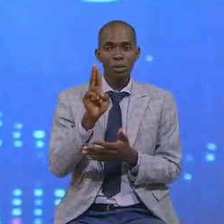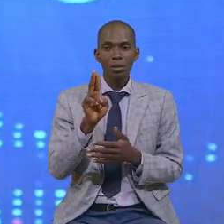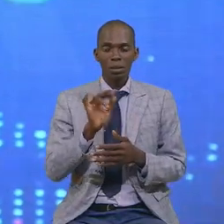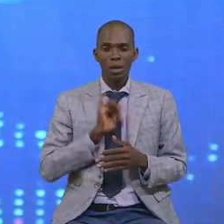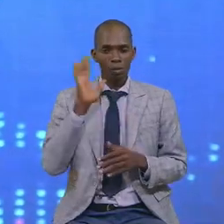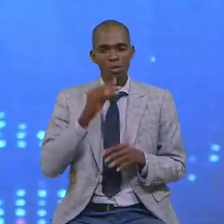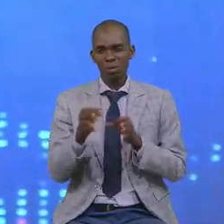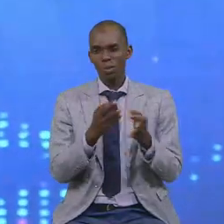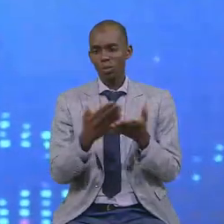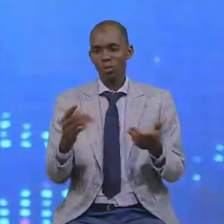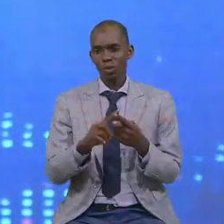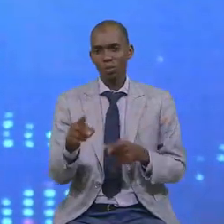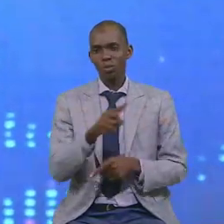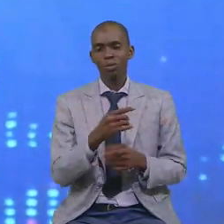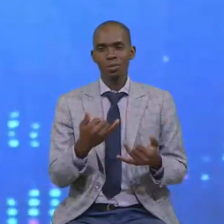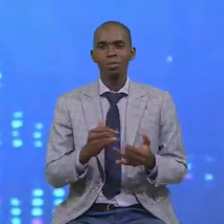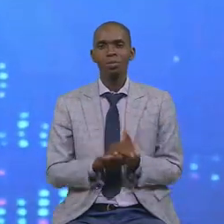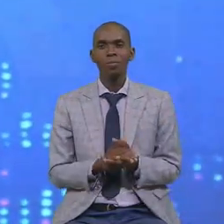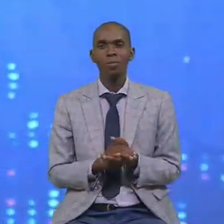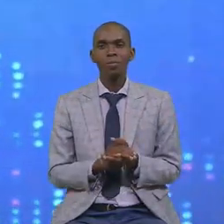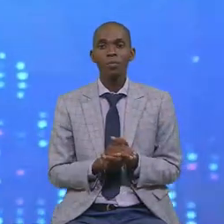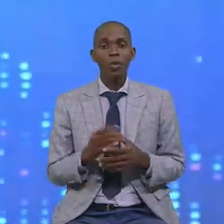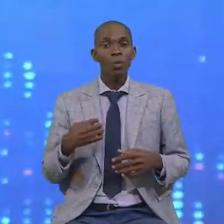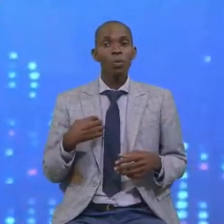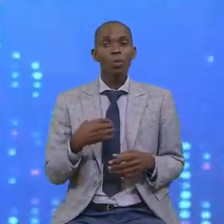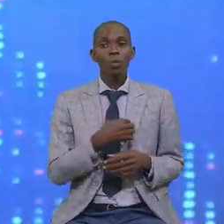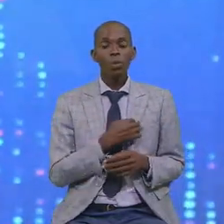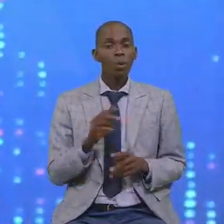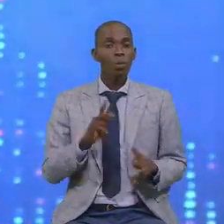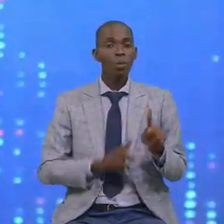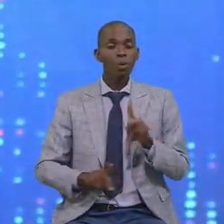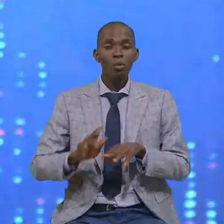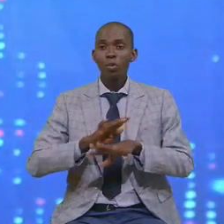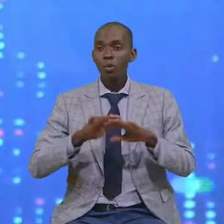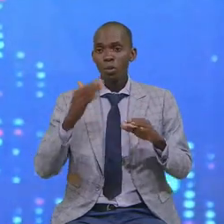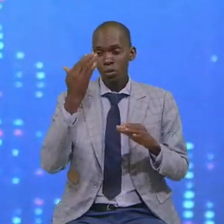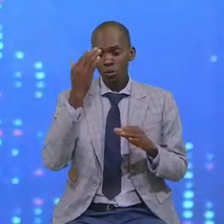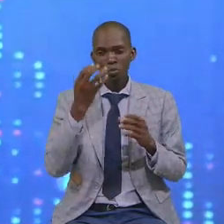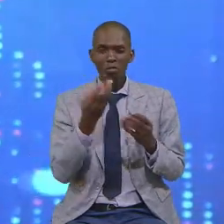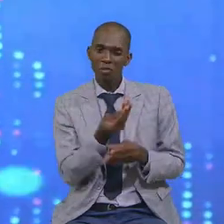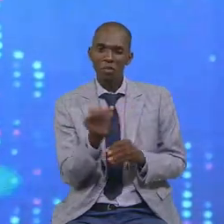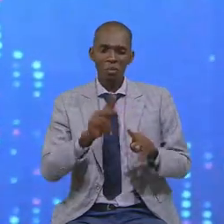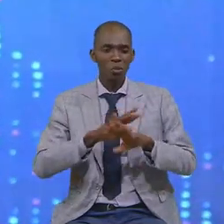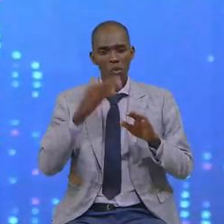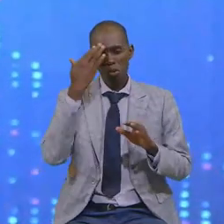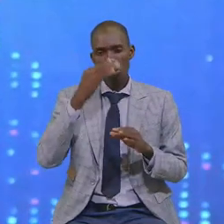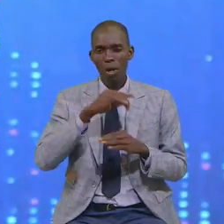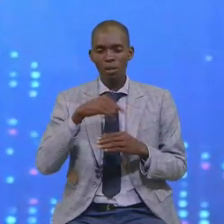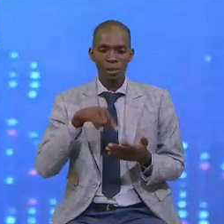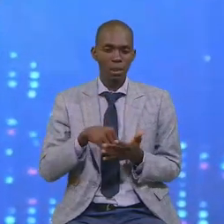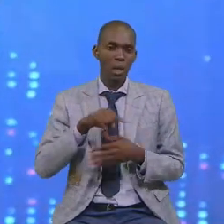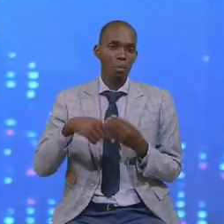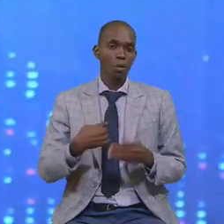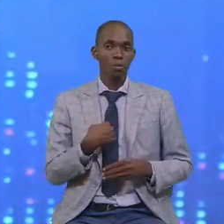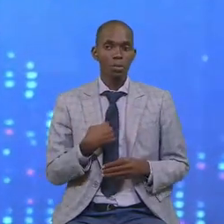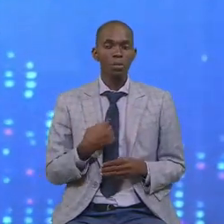something. Many people do not know this about me. When I got the